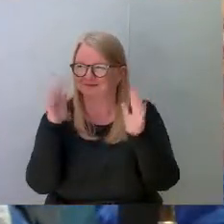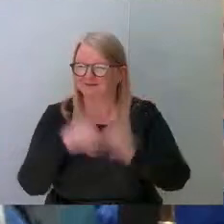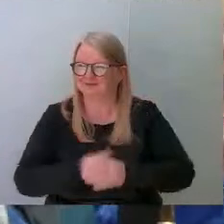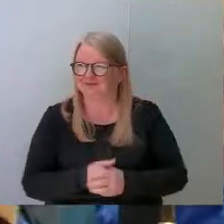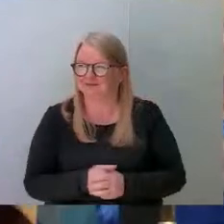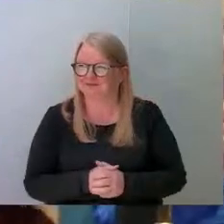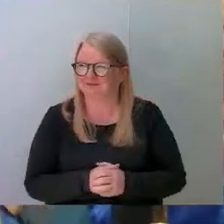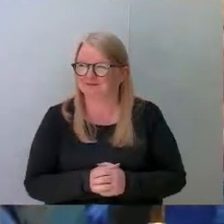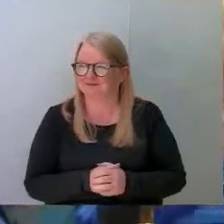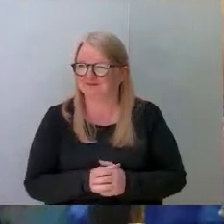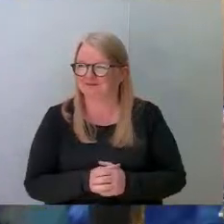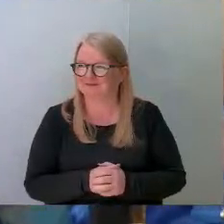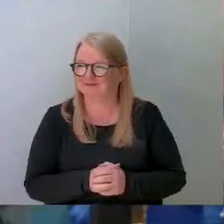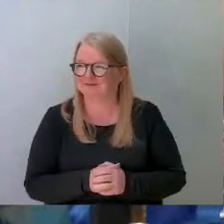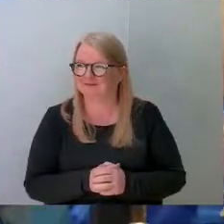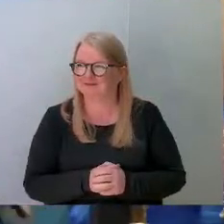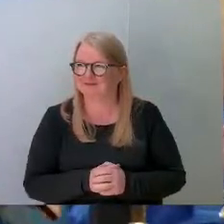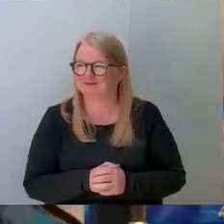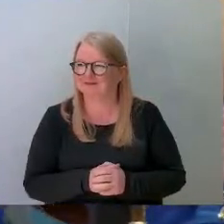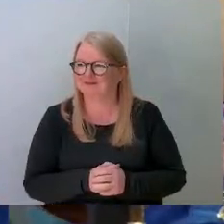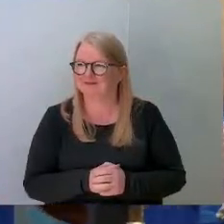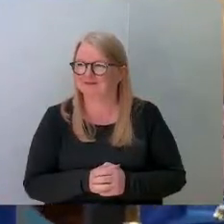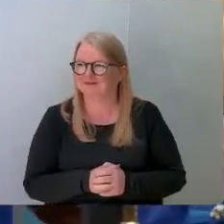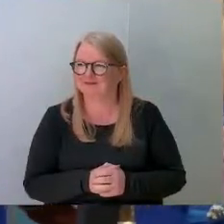No, I've got it.